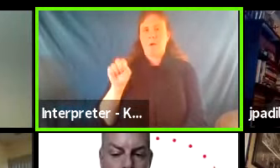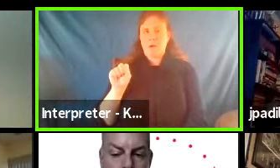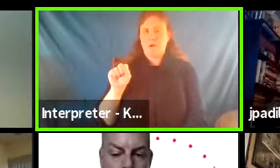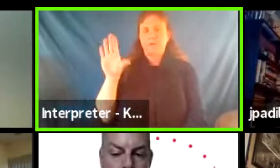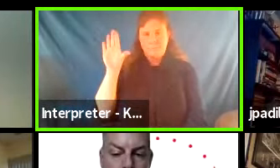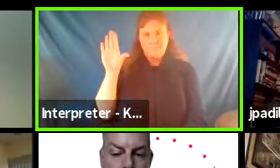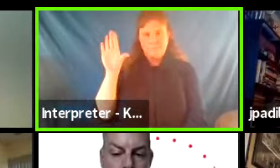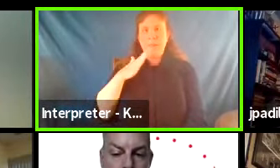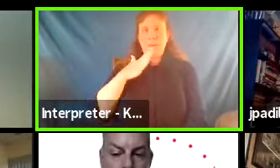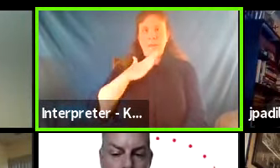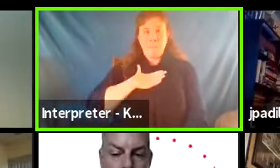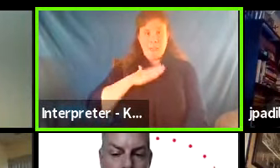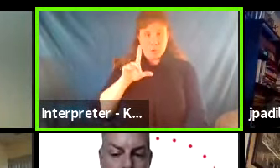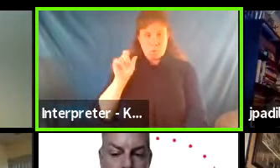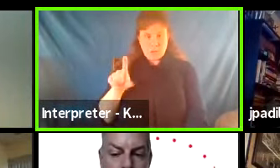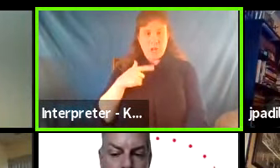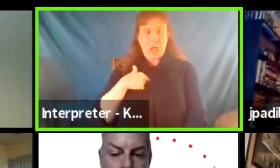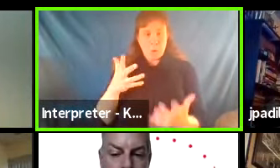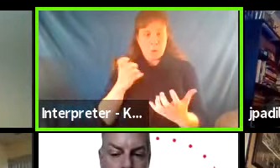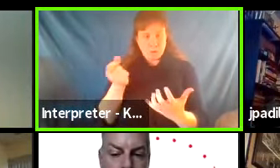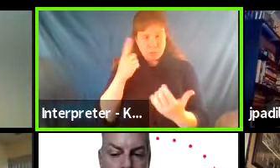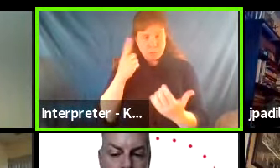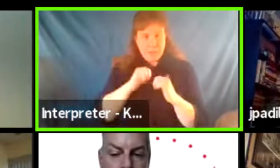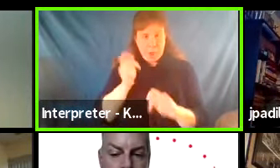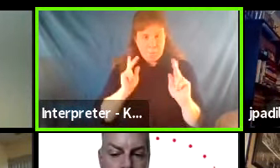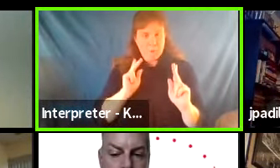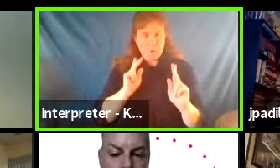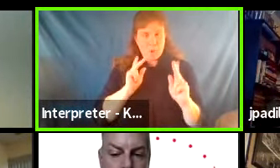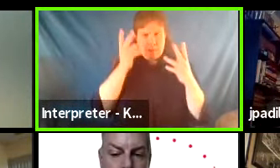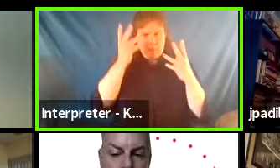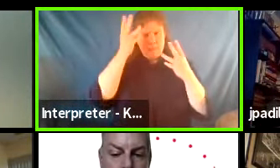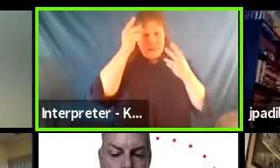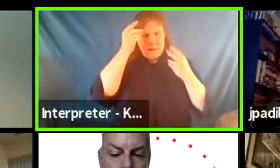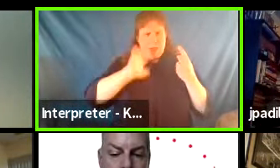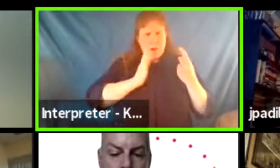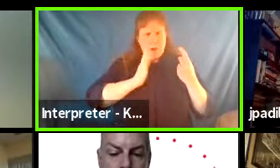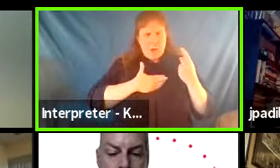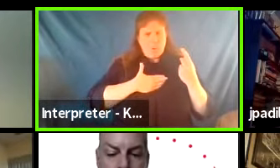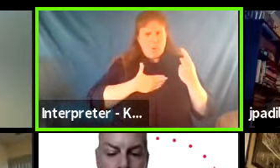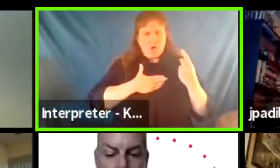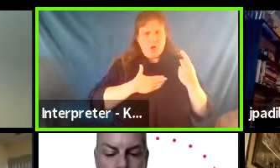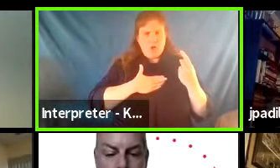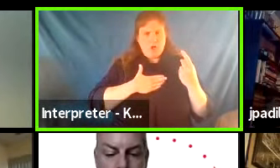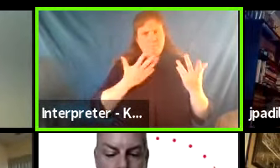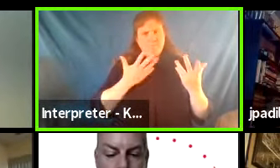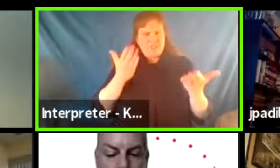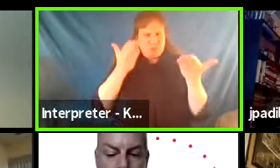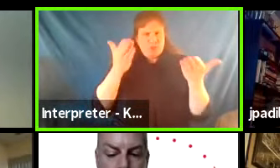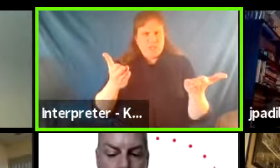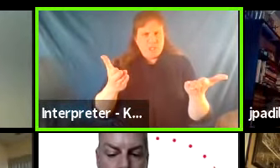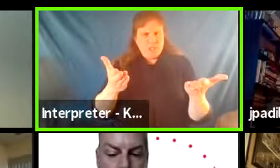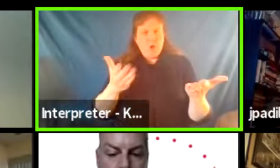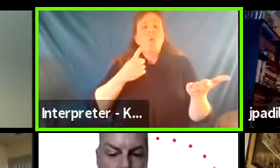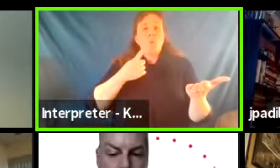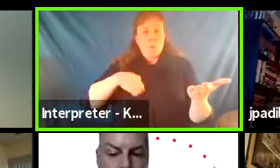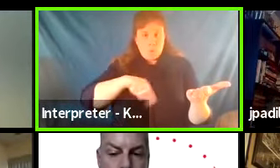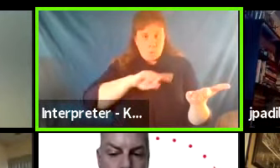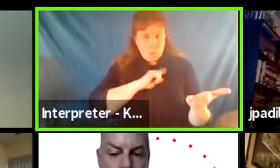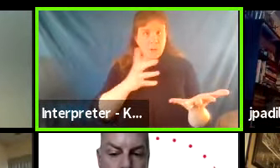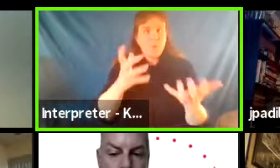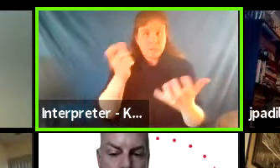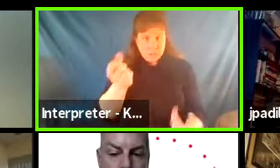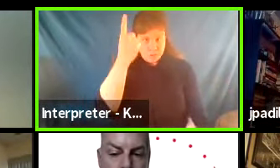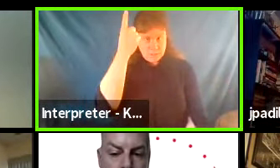thinking about this question is, I truly want to understand that we recognize that when we talk about